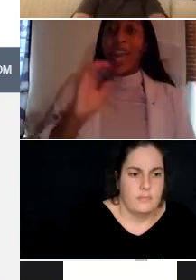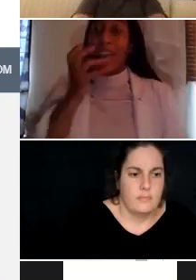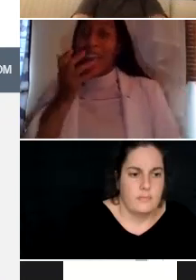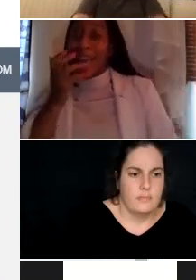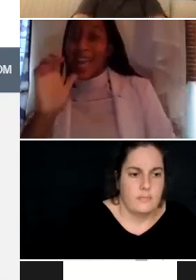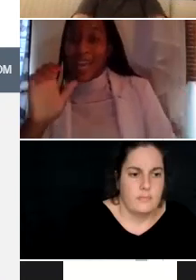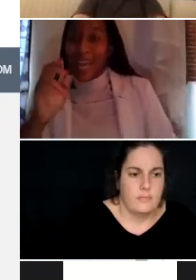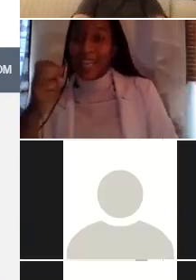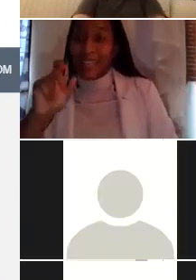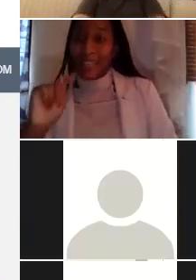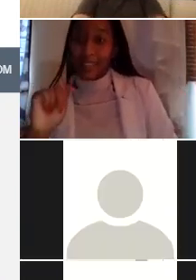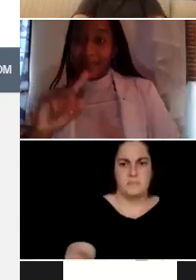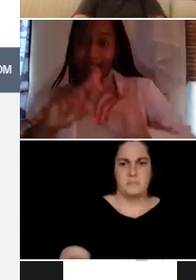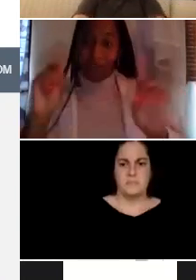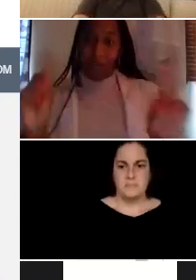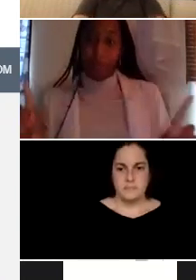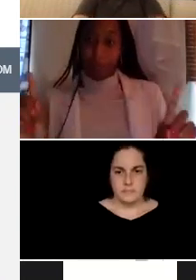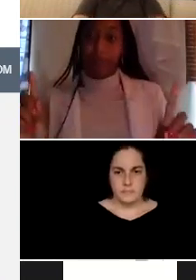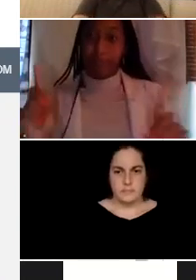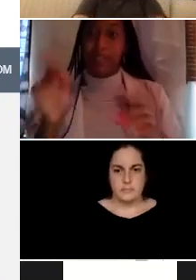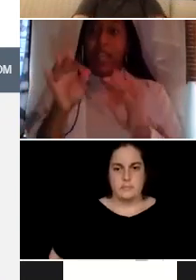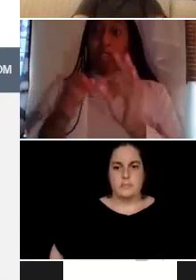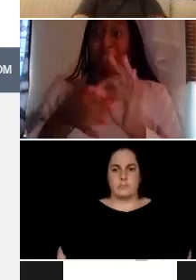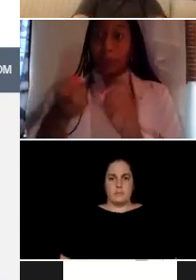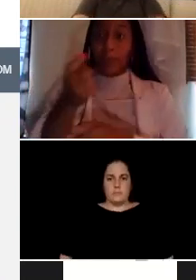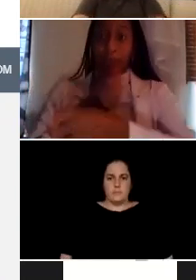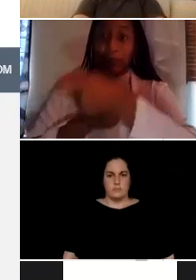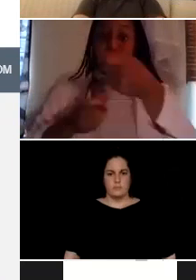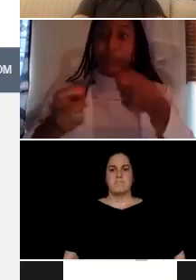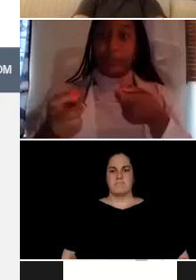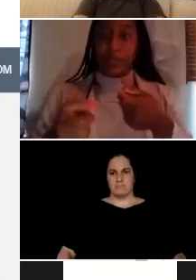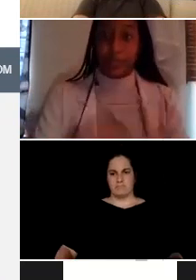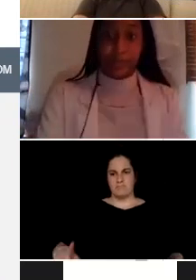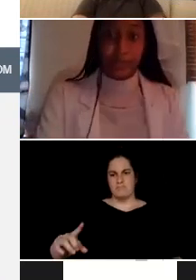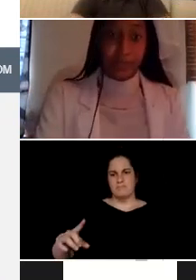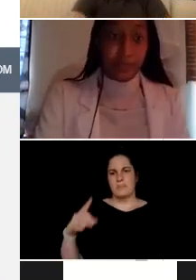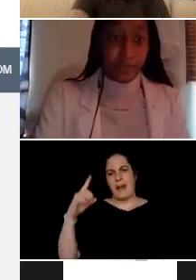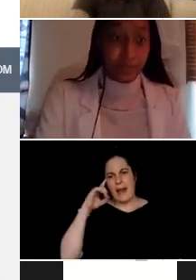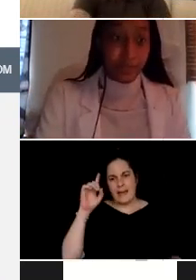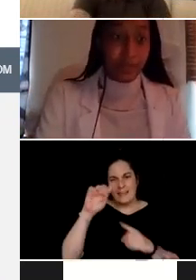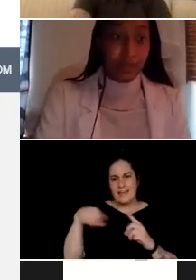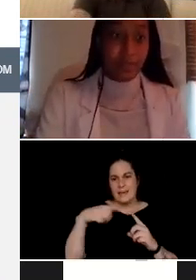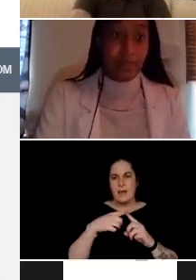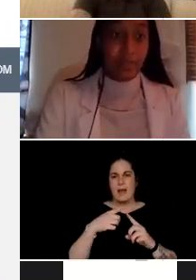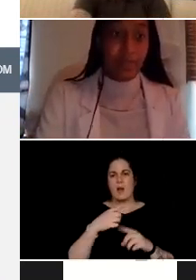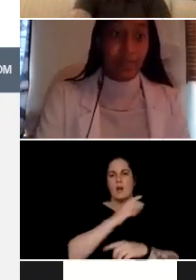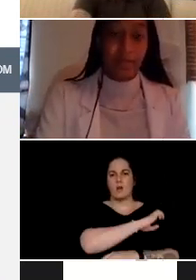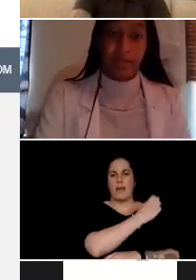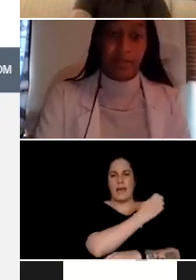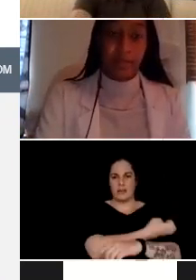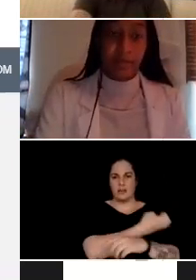energy. You can kind of think of energy associated with um,